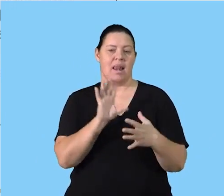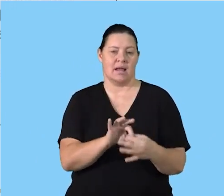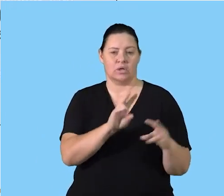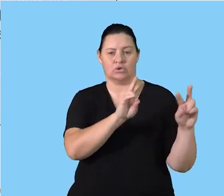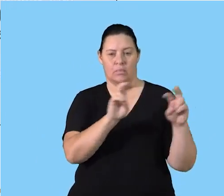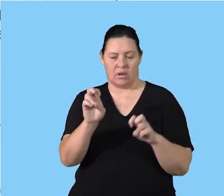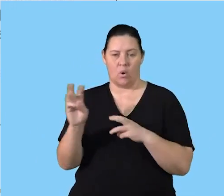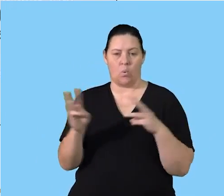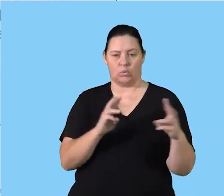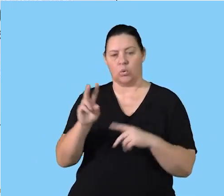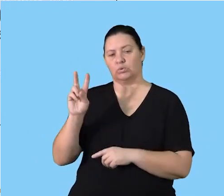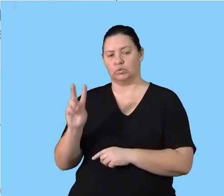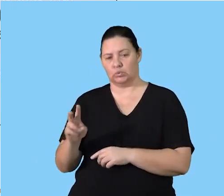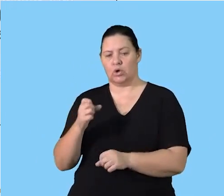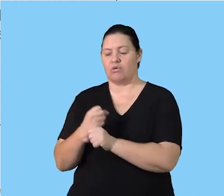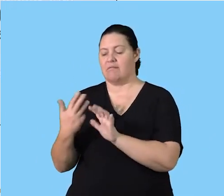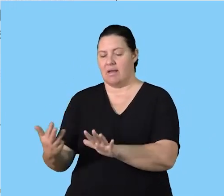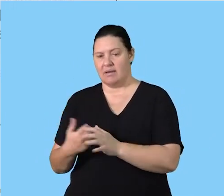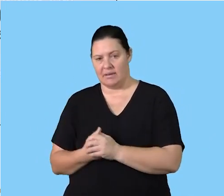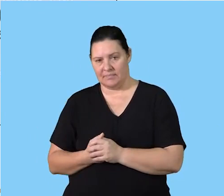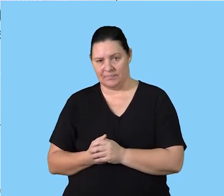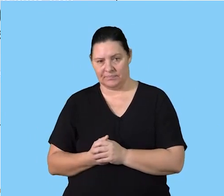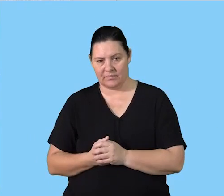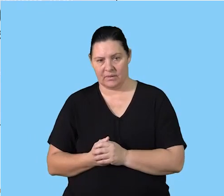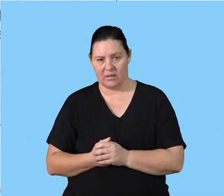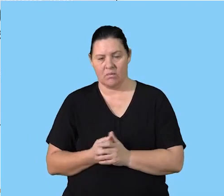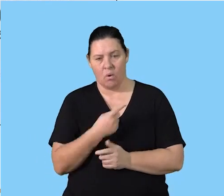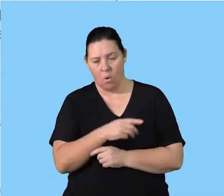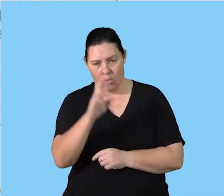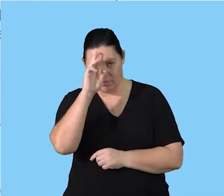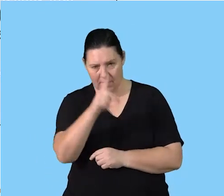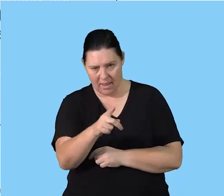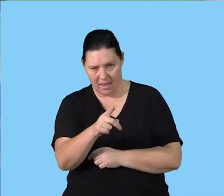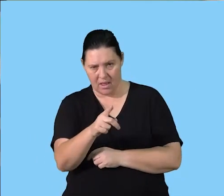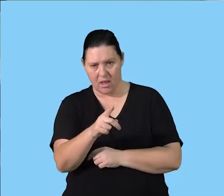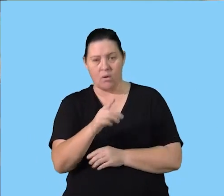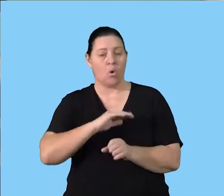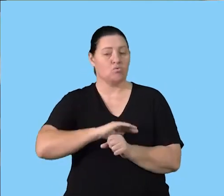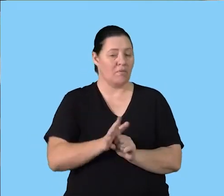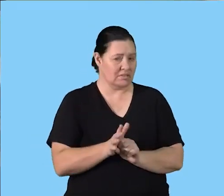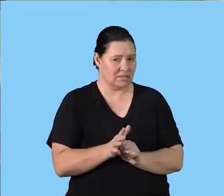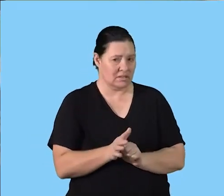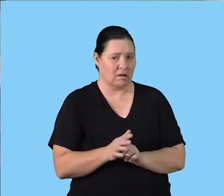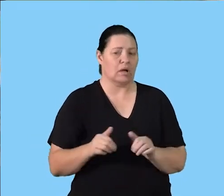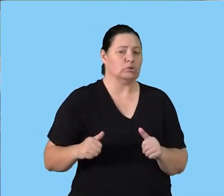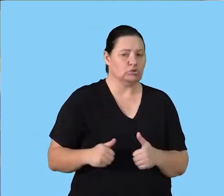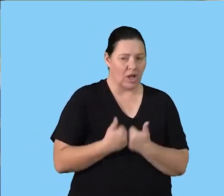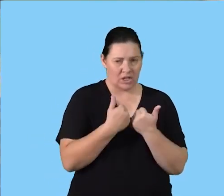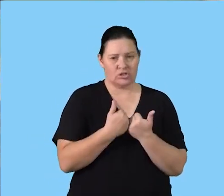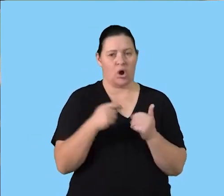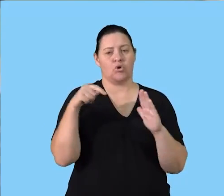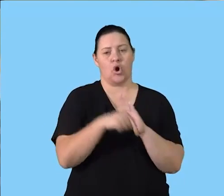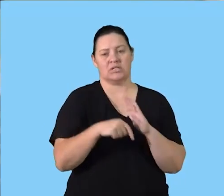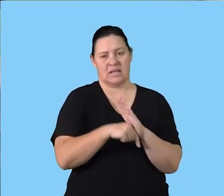topic World War II in grade 9. We all remember that when we were under COVID, we had challenges of the